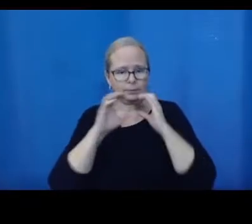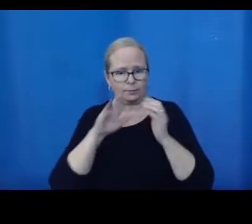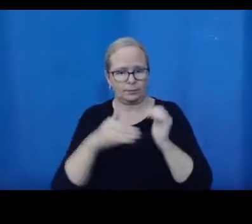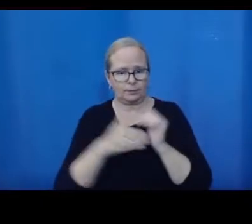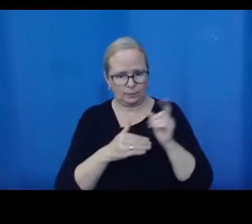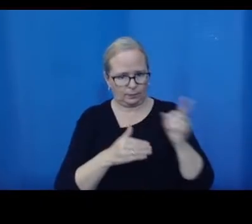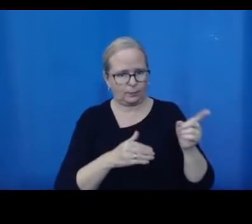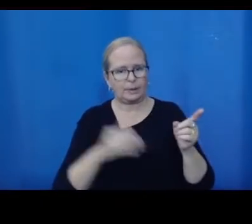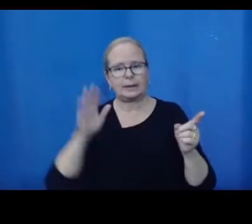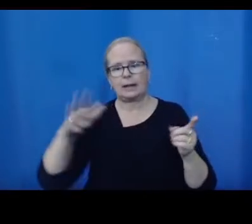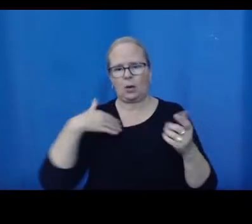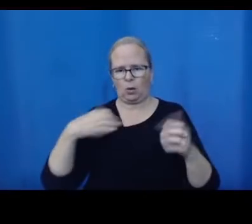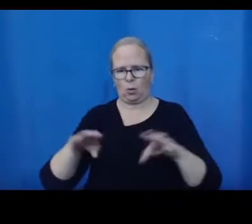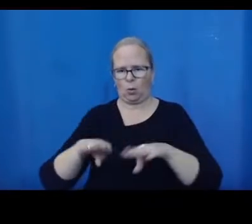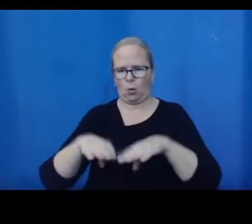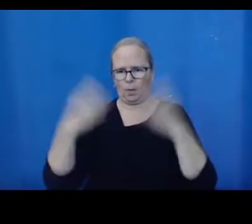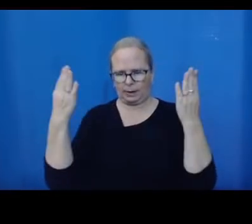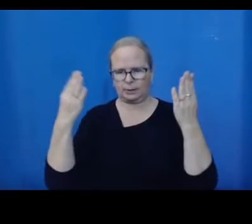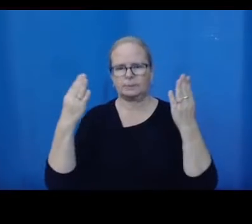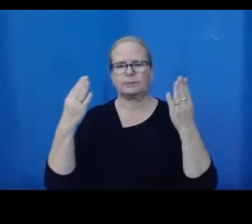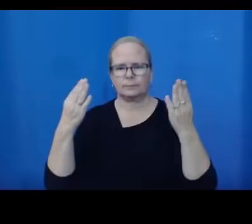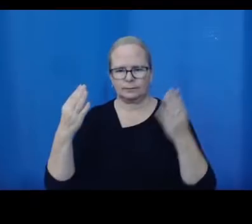conversation, that